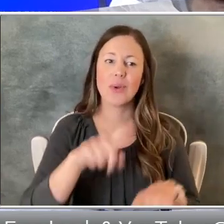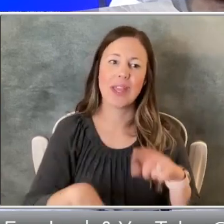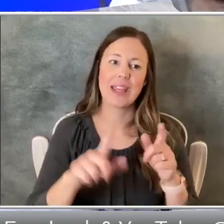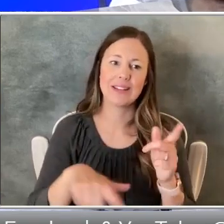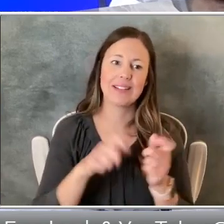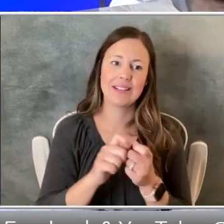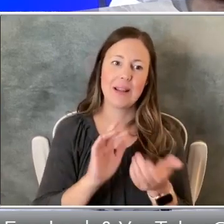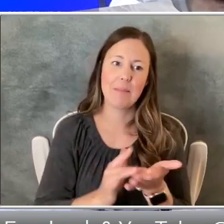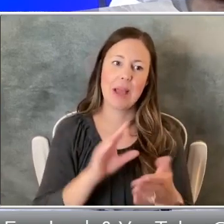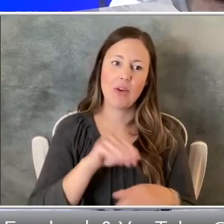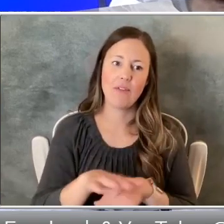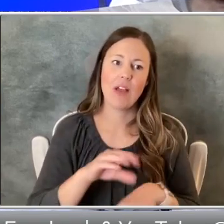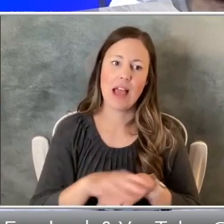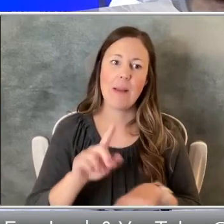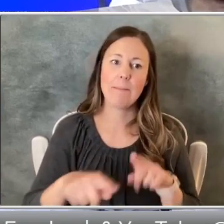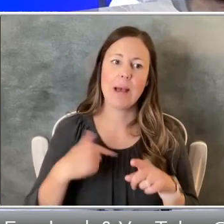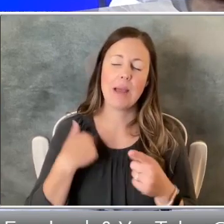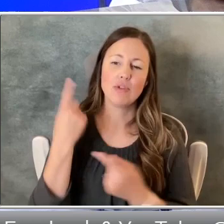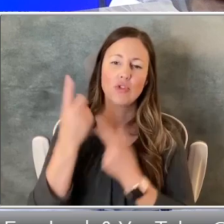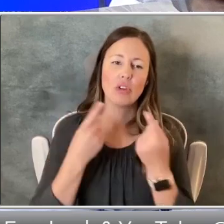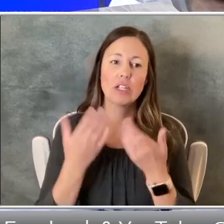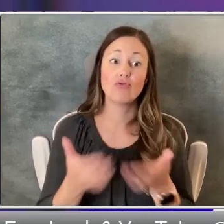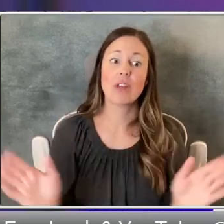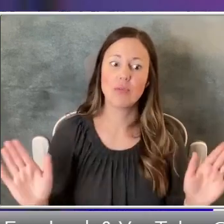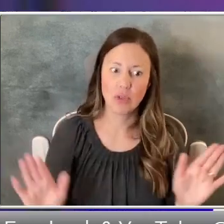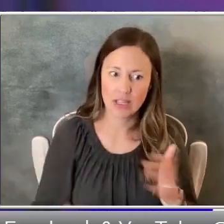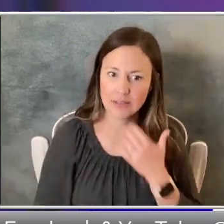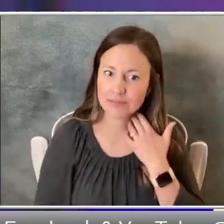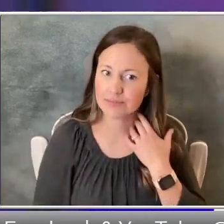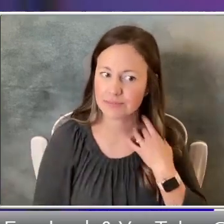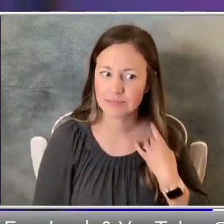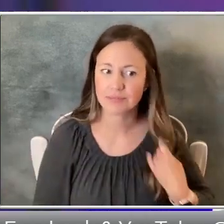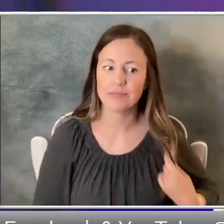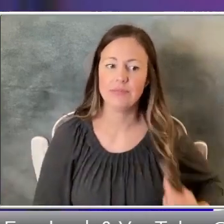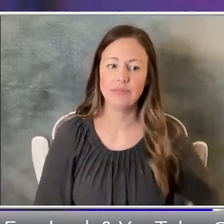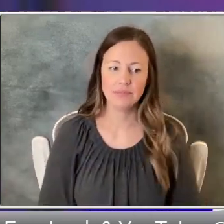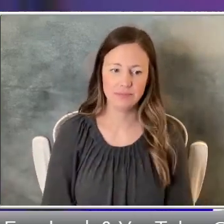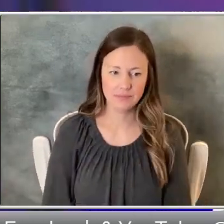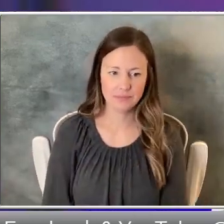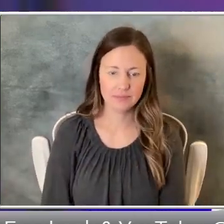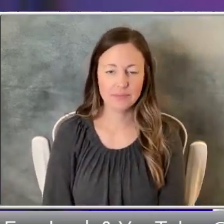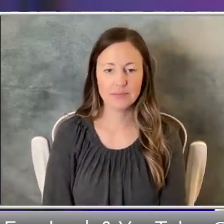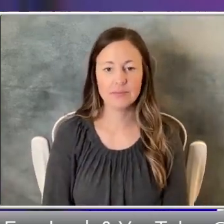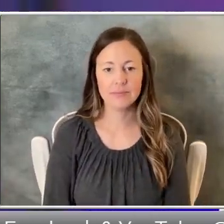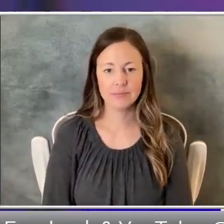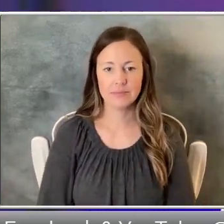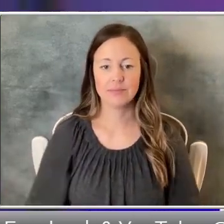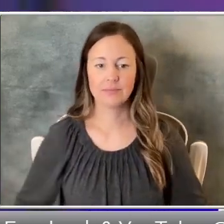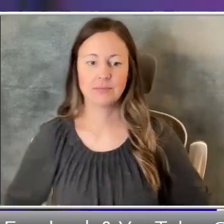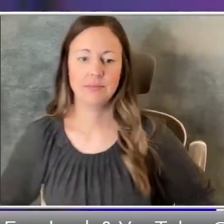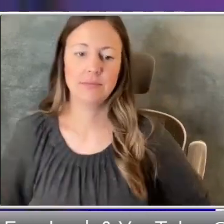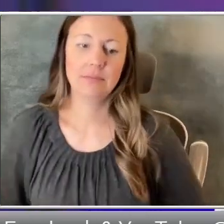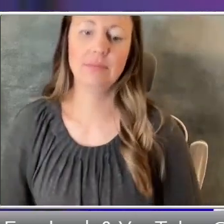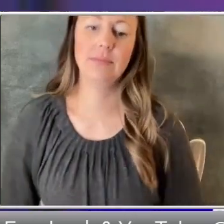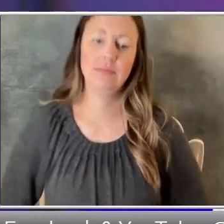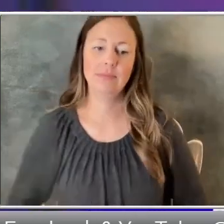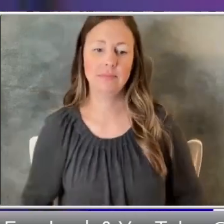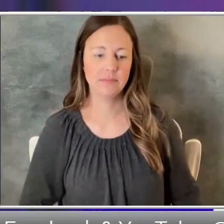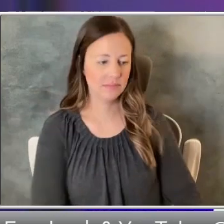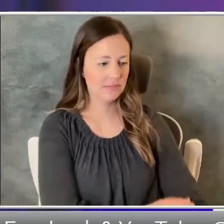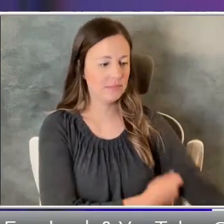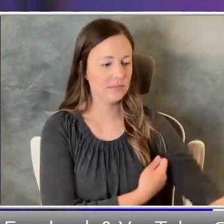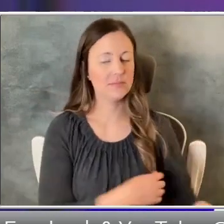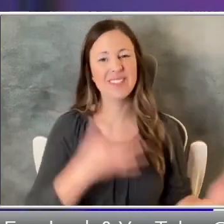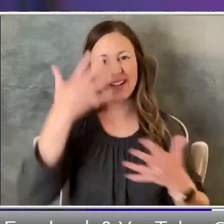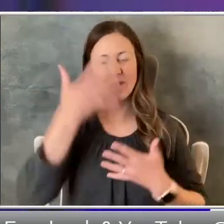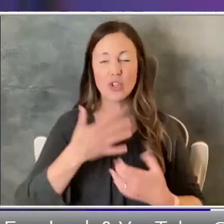want to know what you would advise generally. Yeah, so I think for, COVID is very prevalent, unfortunately, and